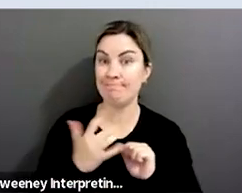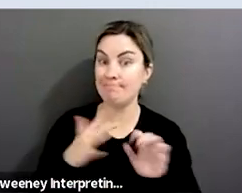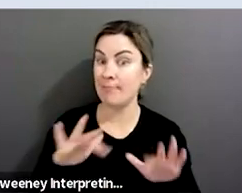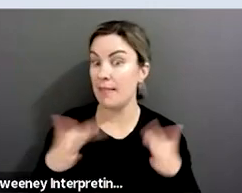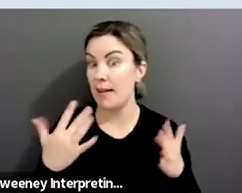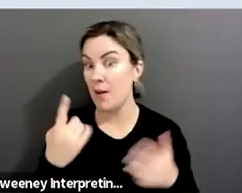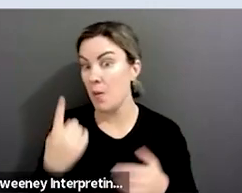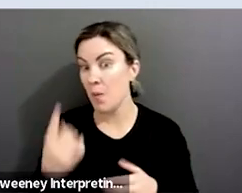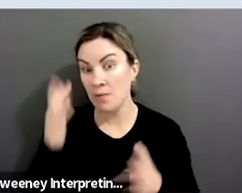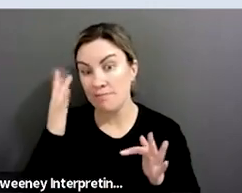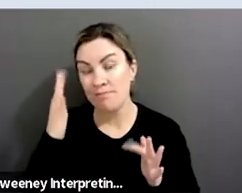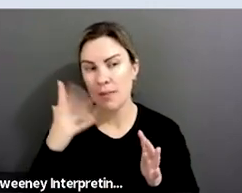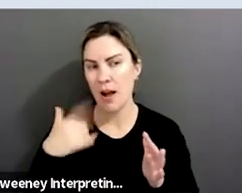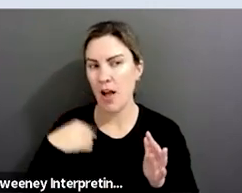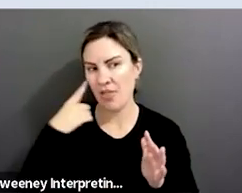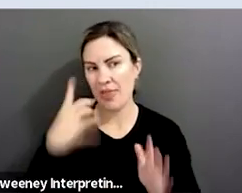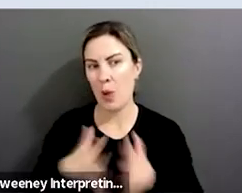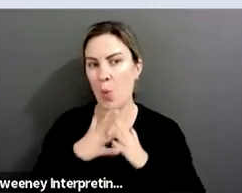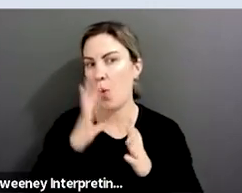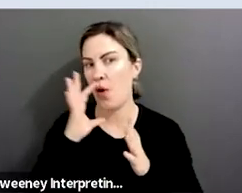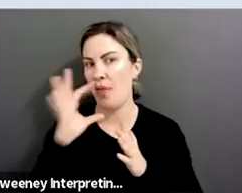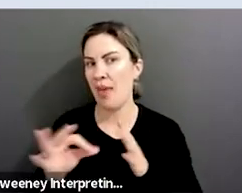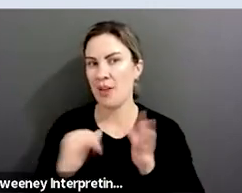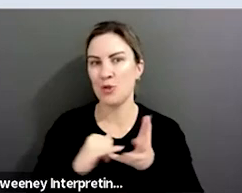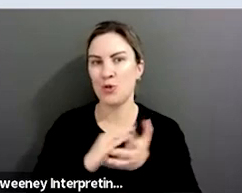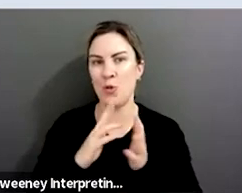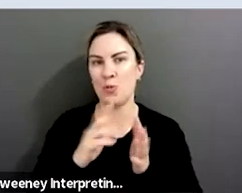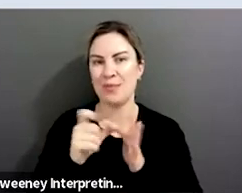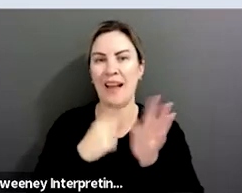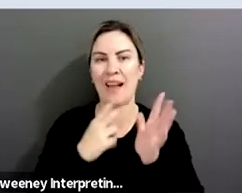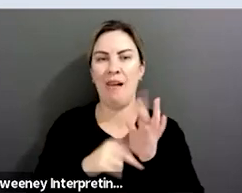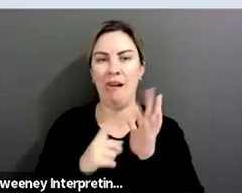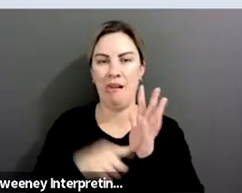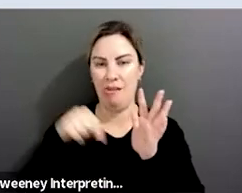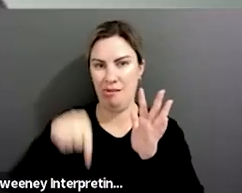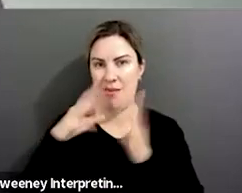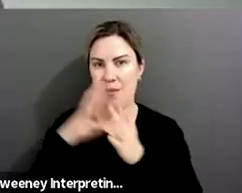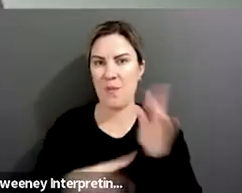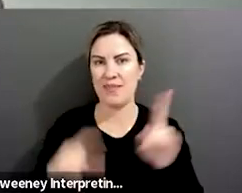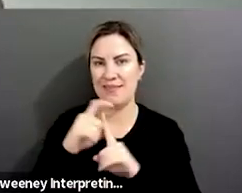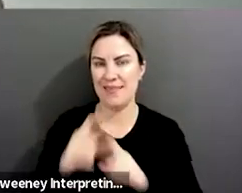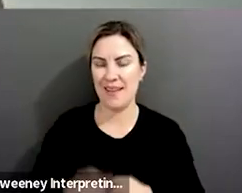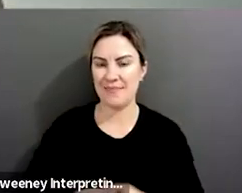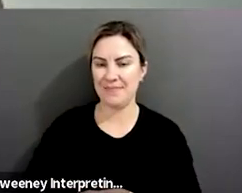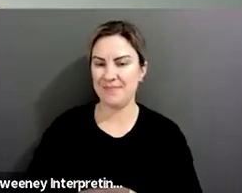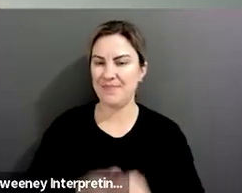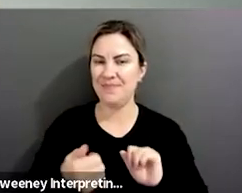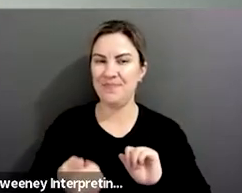on Wednesday when we talk to Daniel and ask that question again. He's the expert. I'm happy to add a